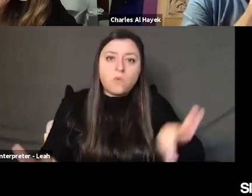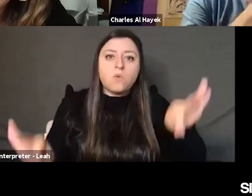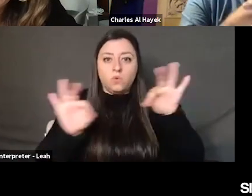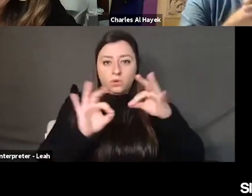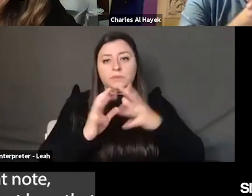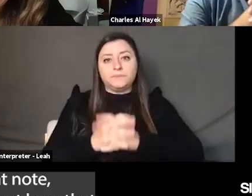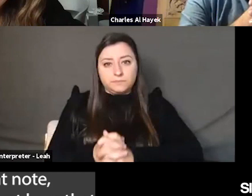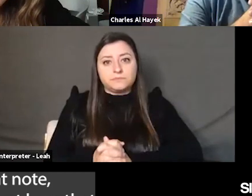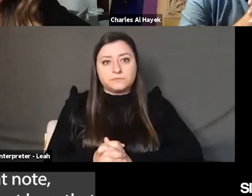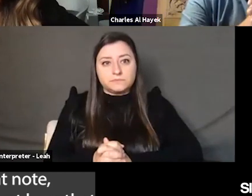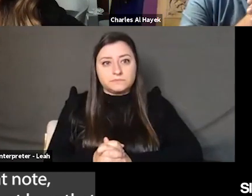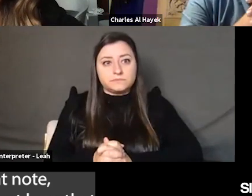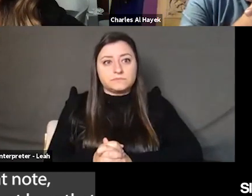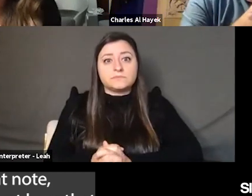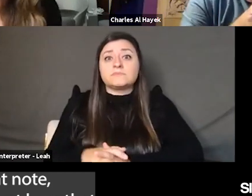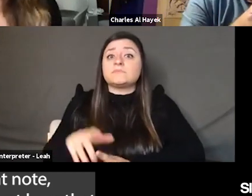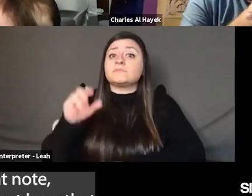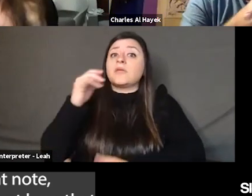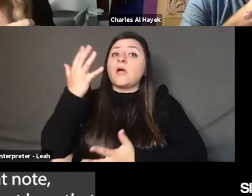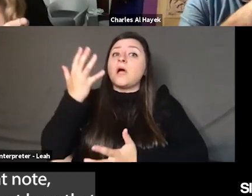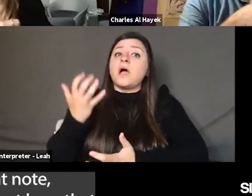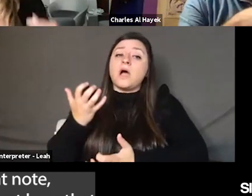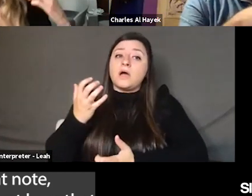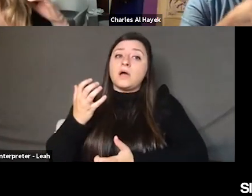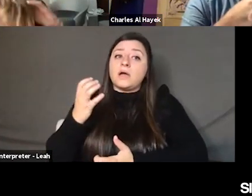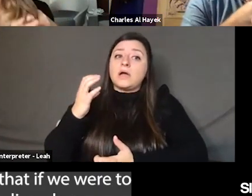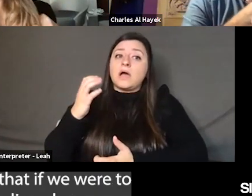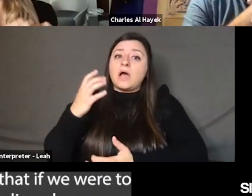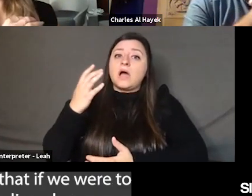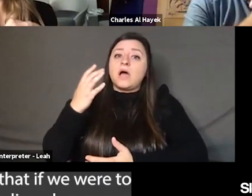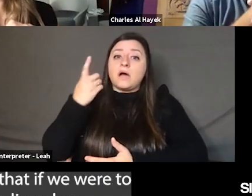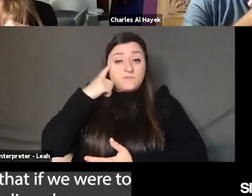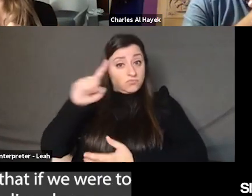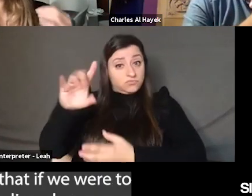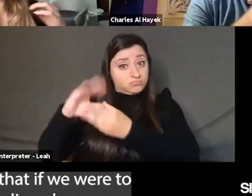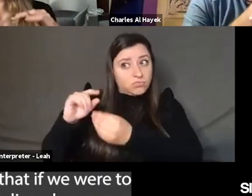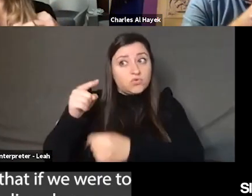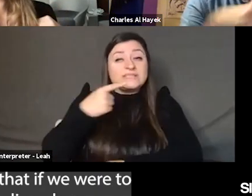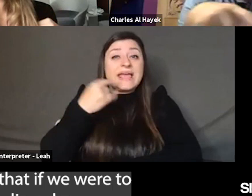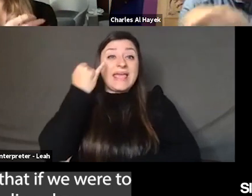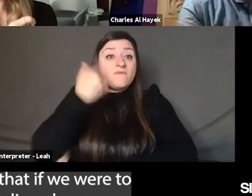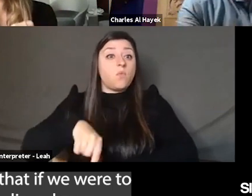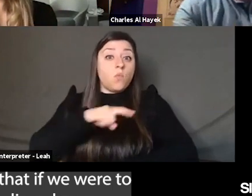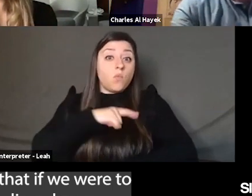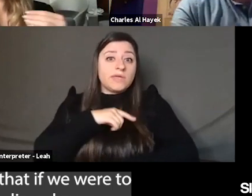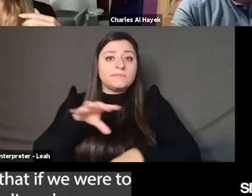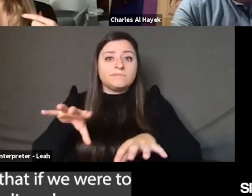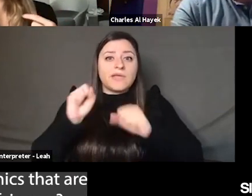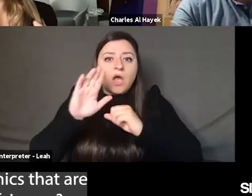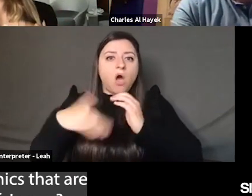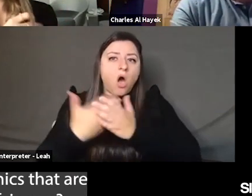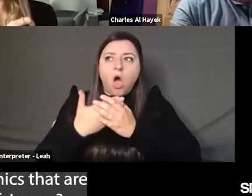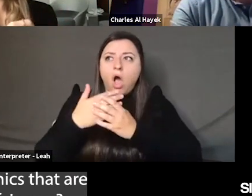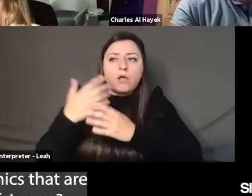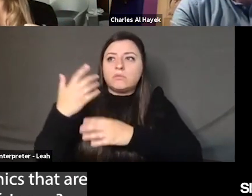important. And on that note, I just want to insert here that what you're saying is that if we were to take all of the ruling class,